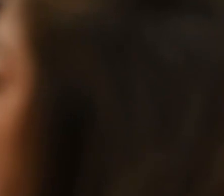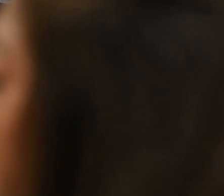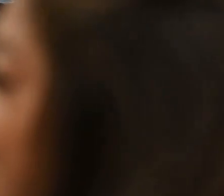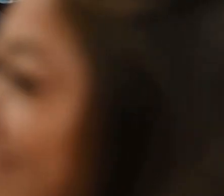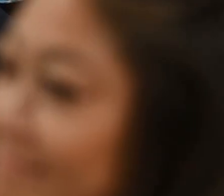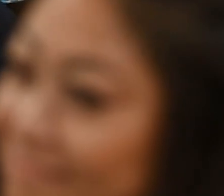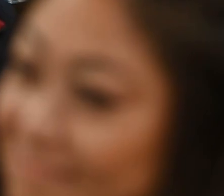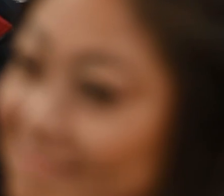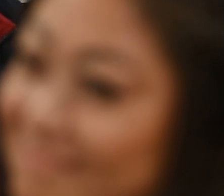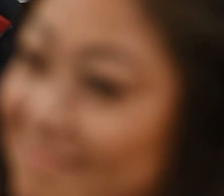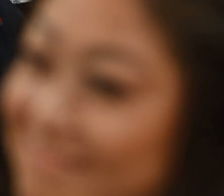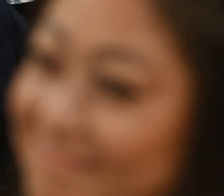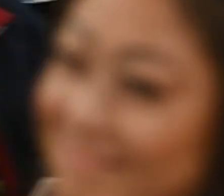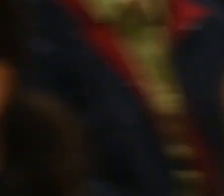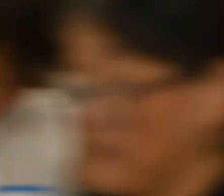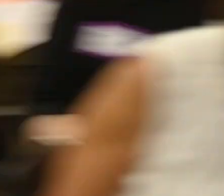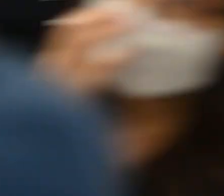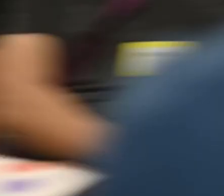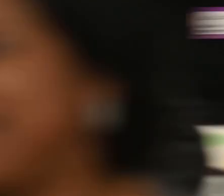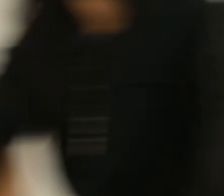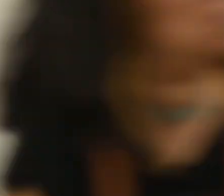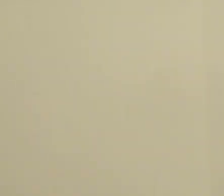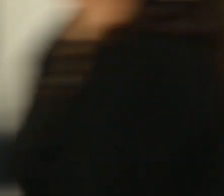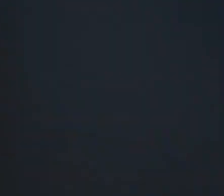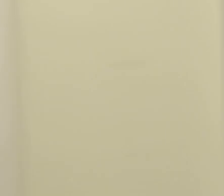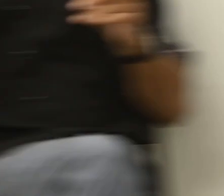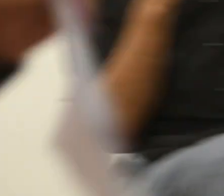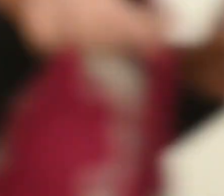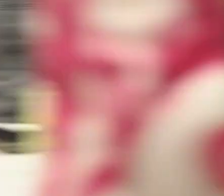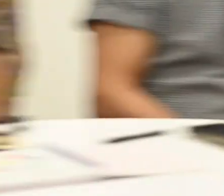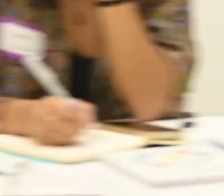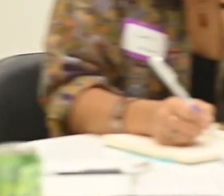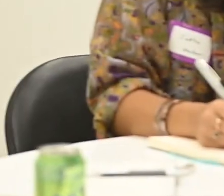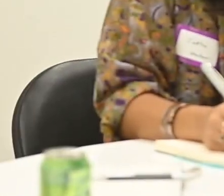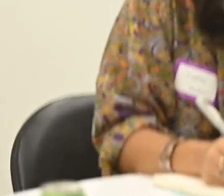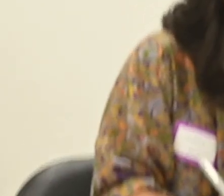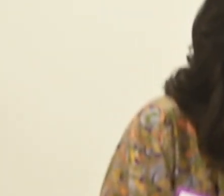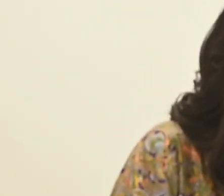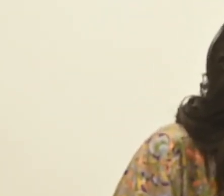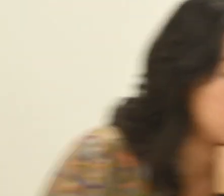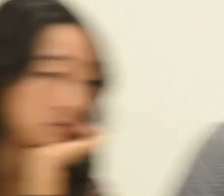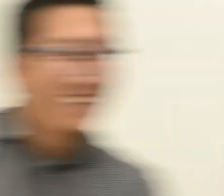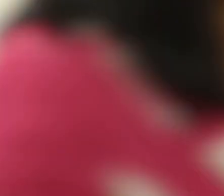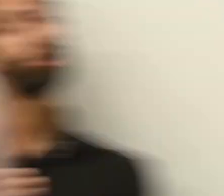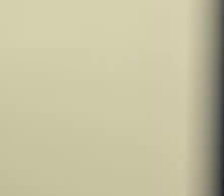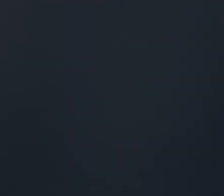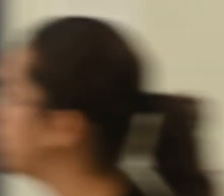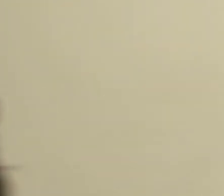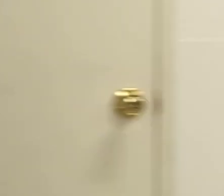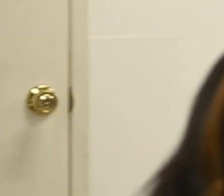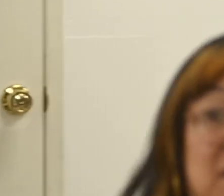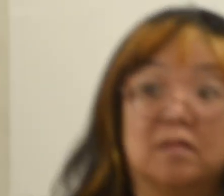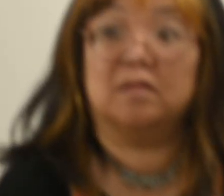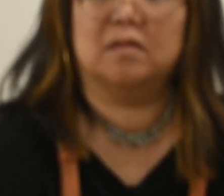I always appreciate your wisdom and guidance. Thank you so much. Anyone else want to share some thoughts? You don't have to